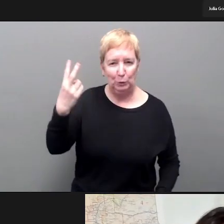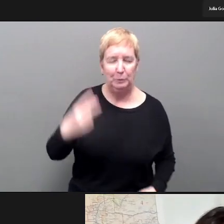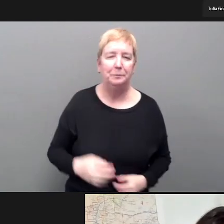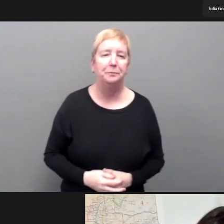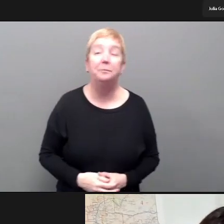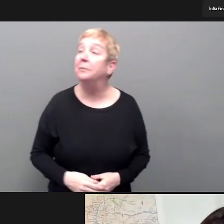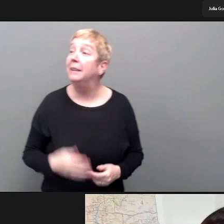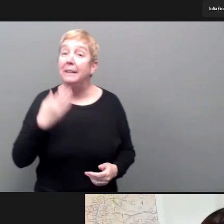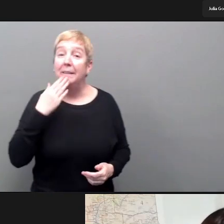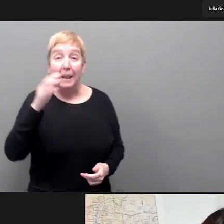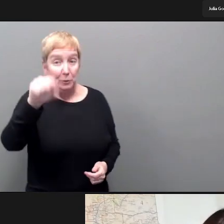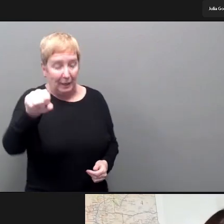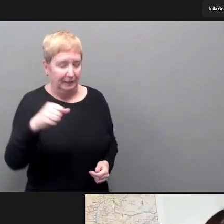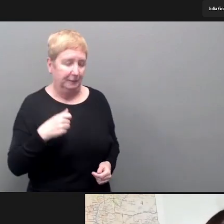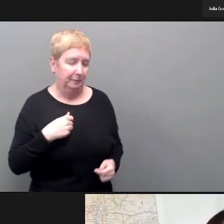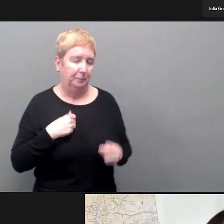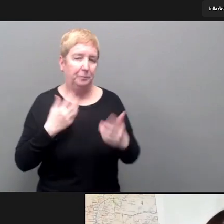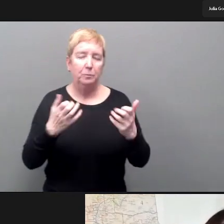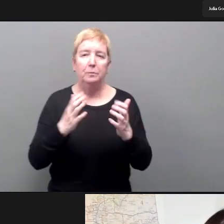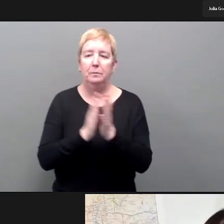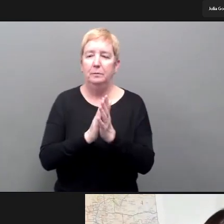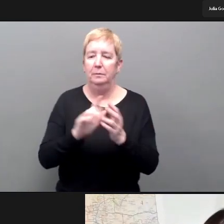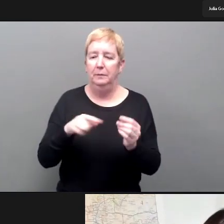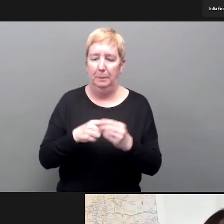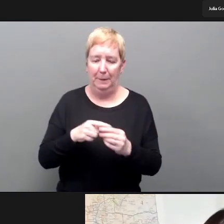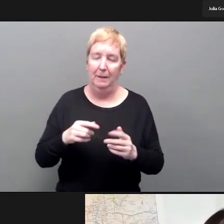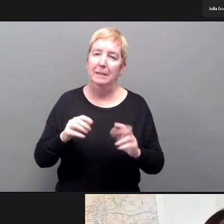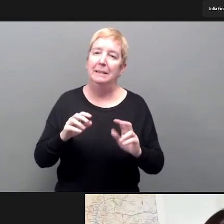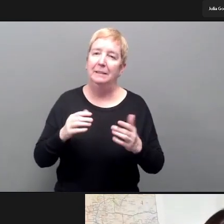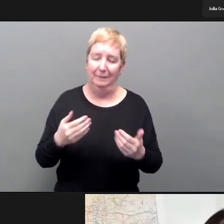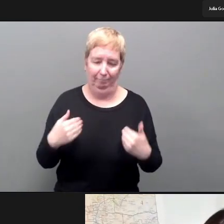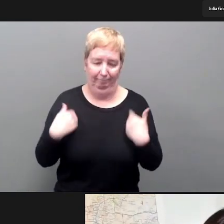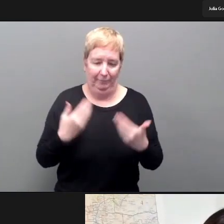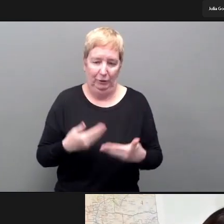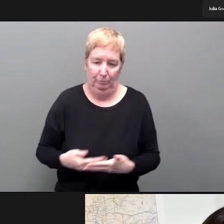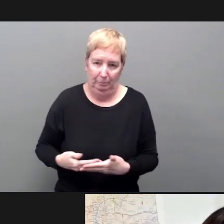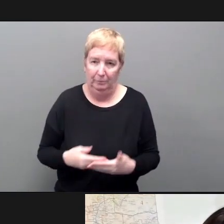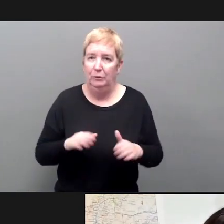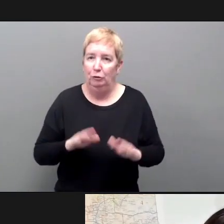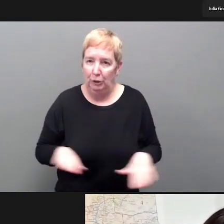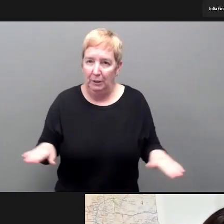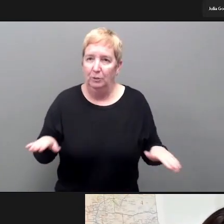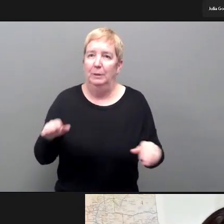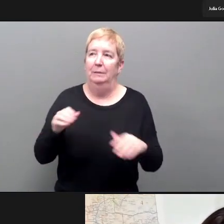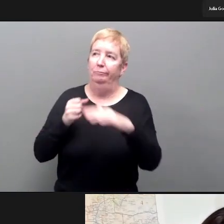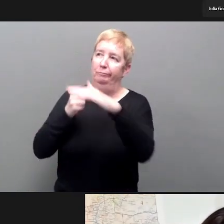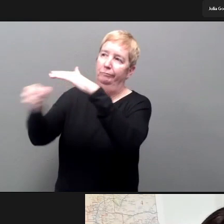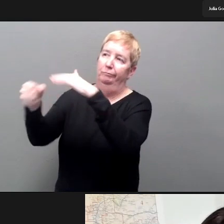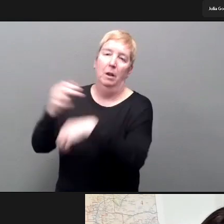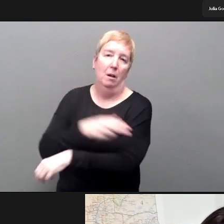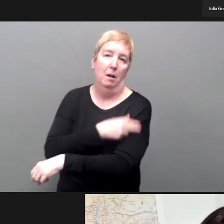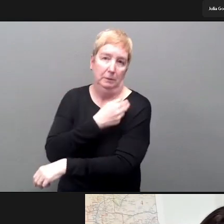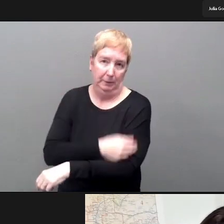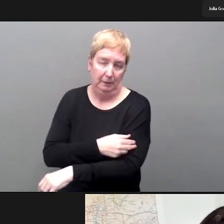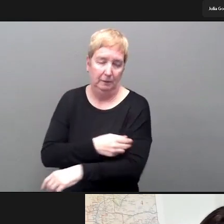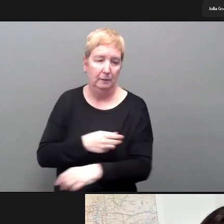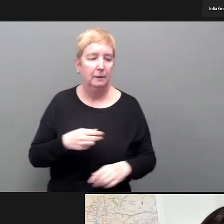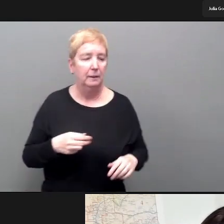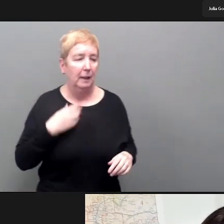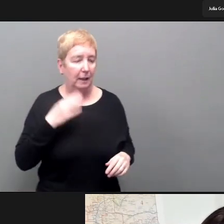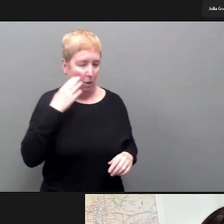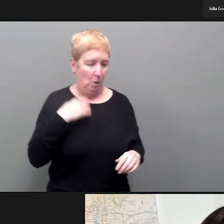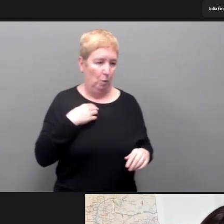Thank you. I wanted to just check in about pediatric hospitalizations. Between the first week of January and now, they've